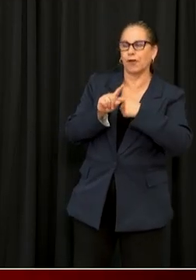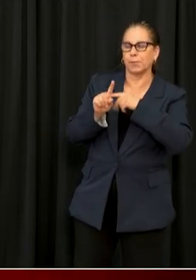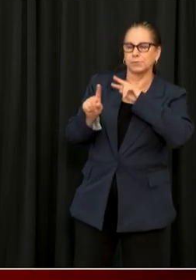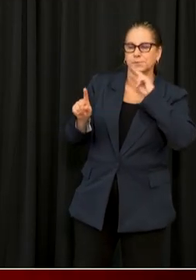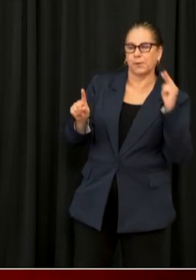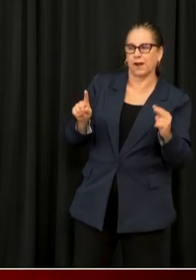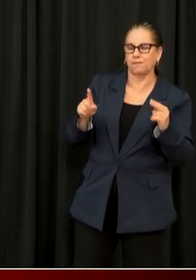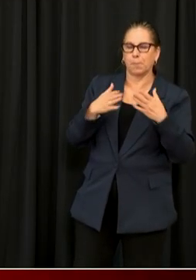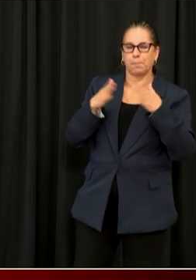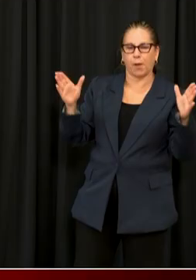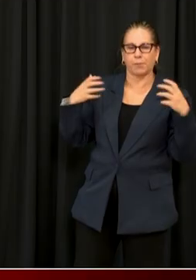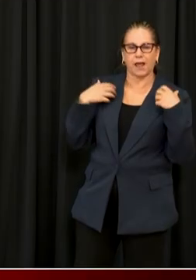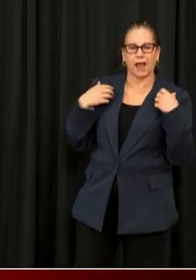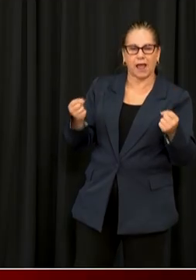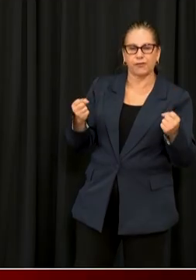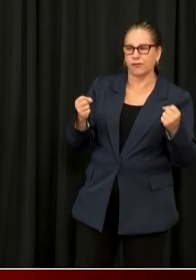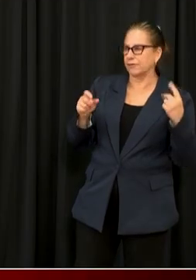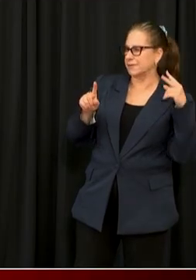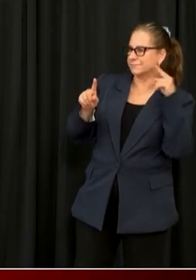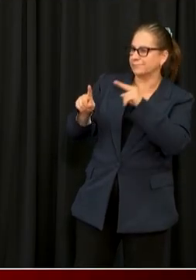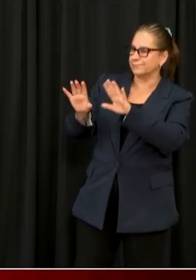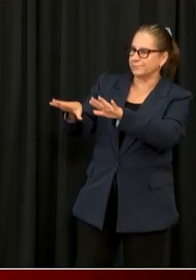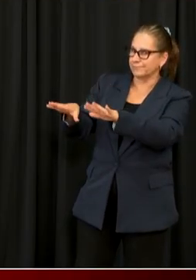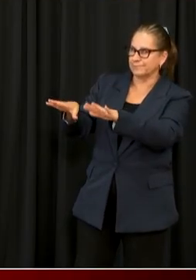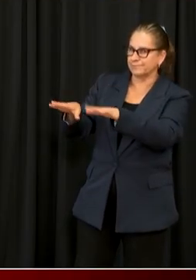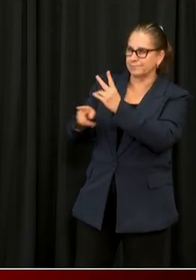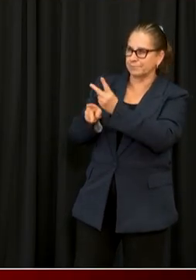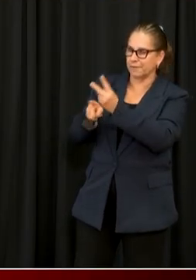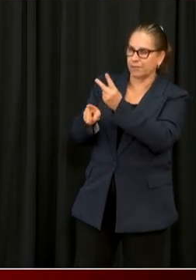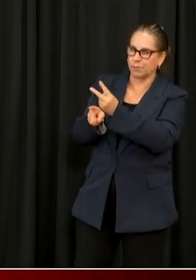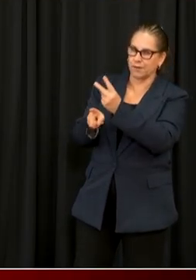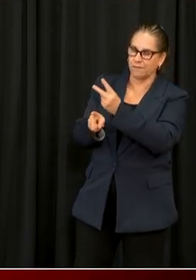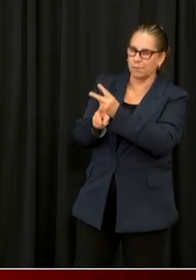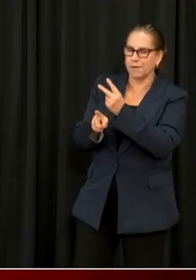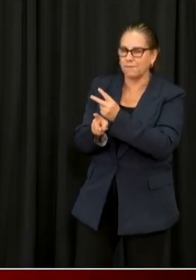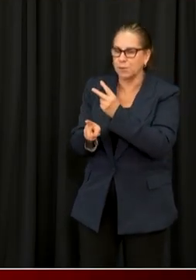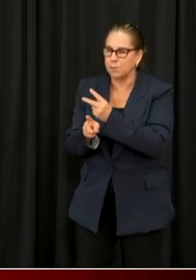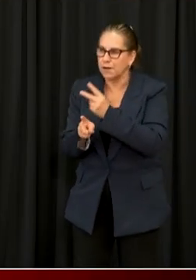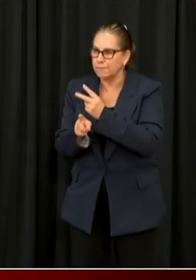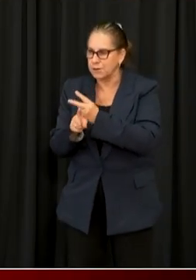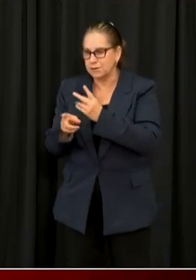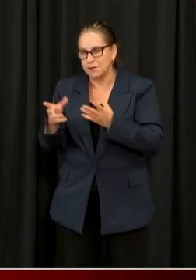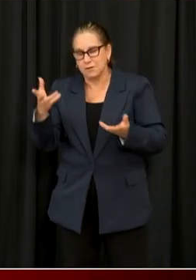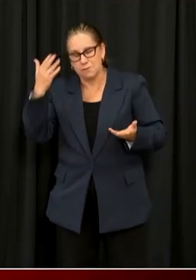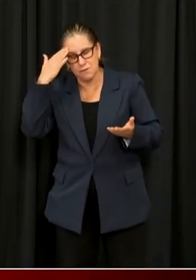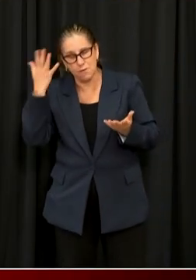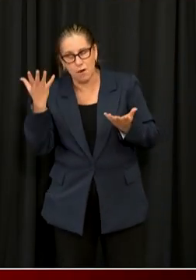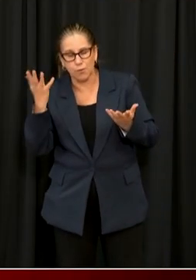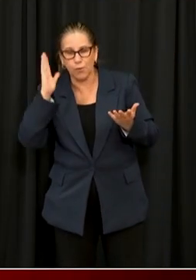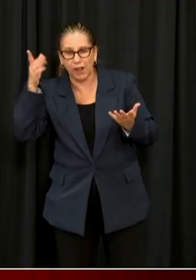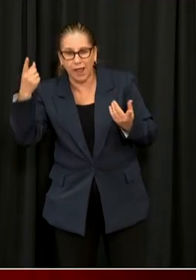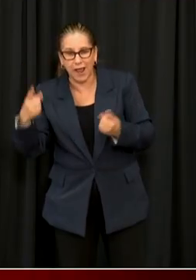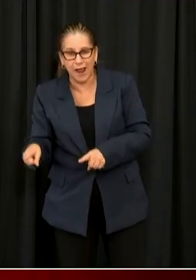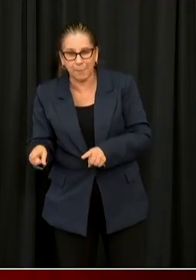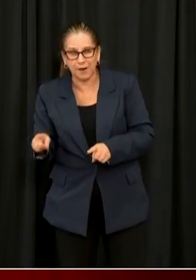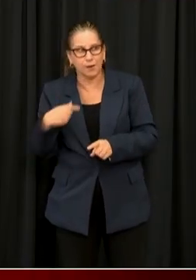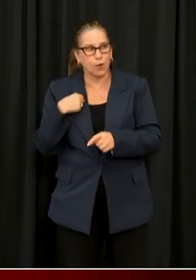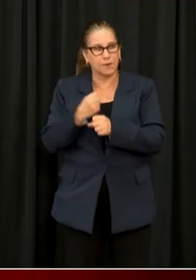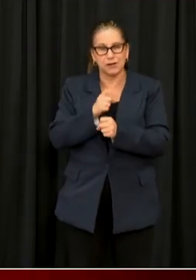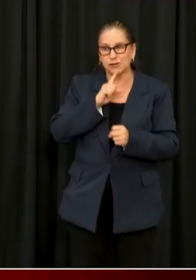mitigate what could be on the horizon. But I do want to make sure that we recognize